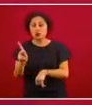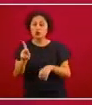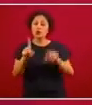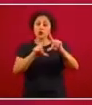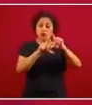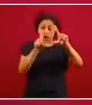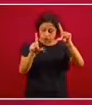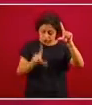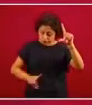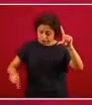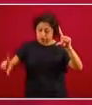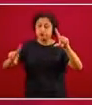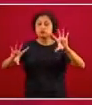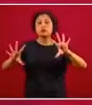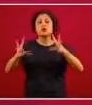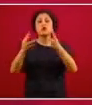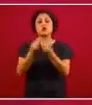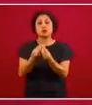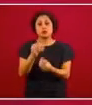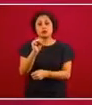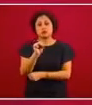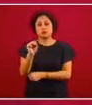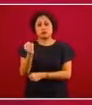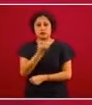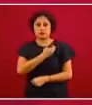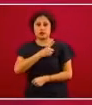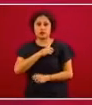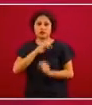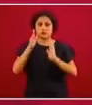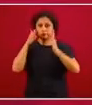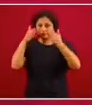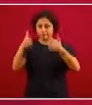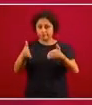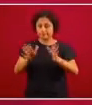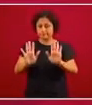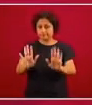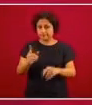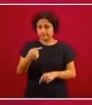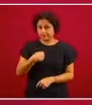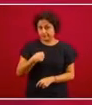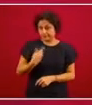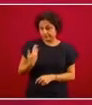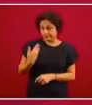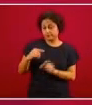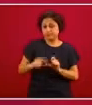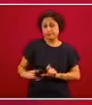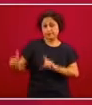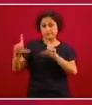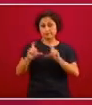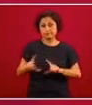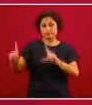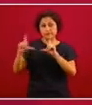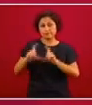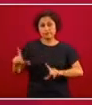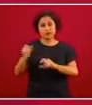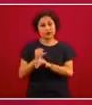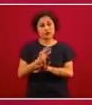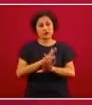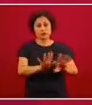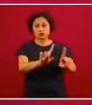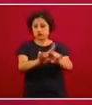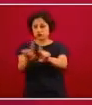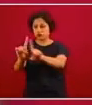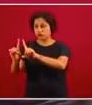whole national health system. As I have just illustrated, the information that we have at the